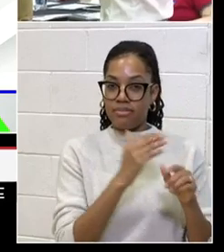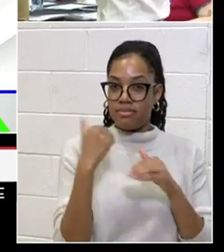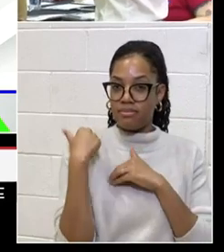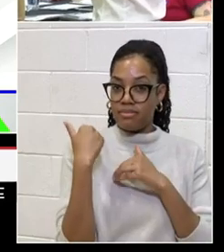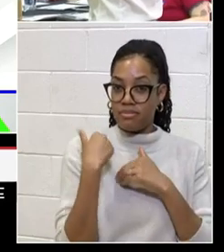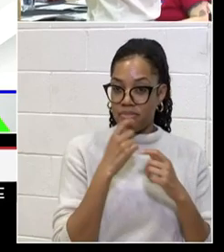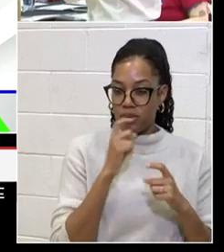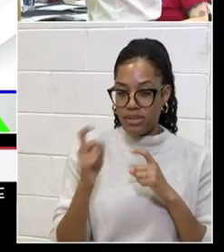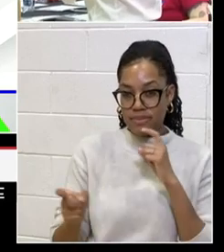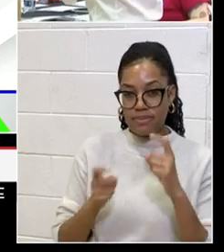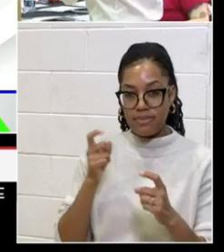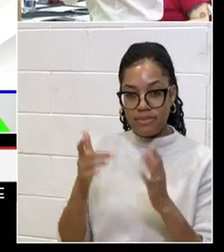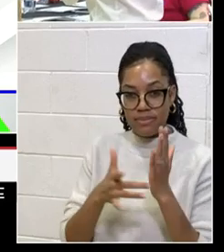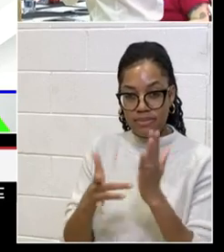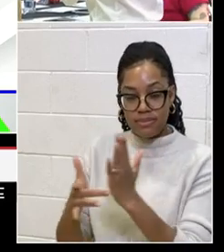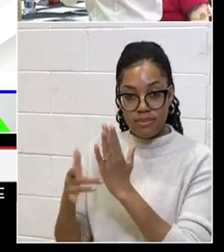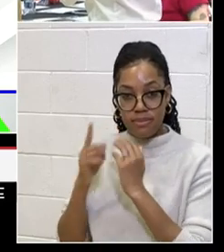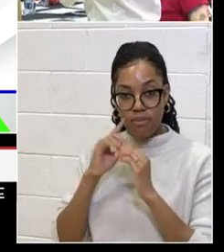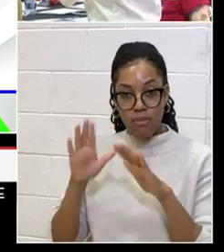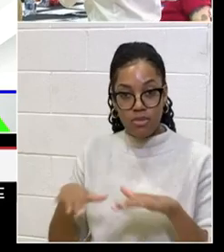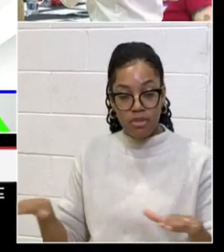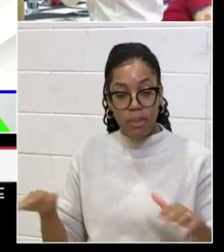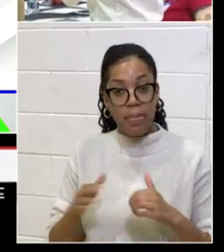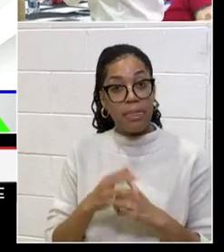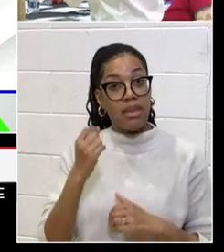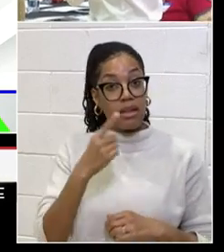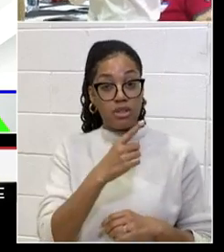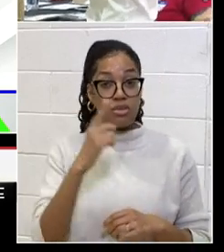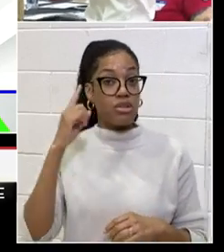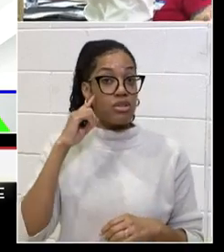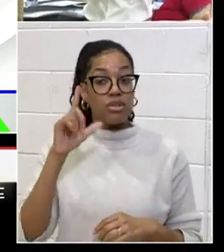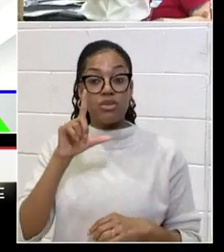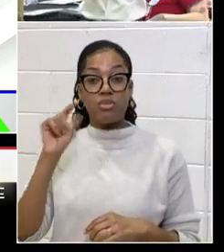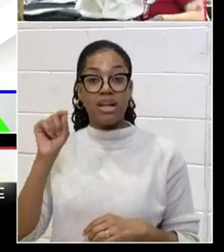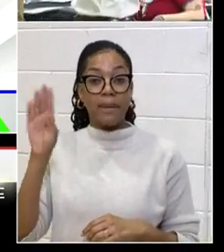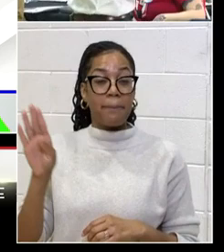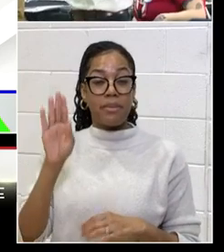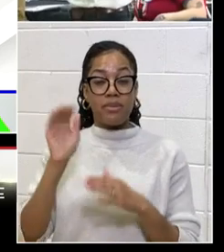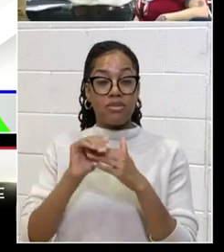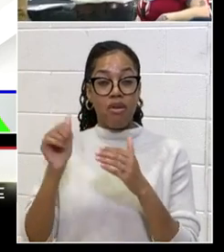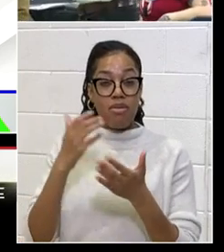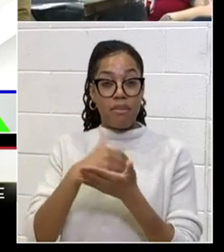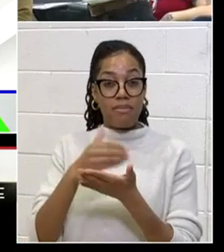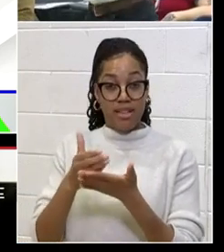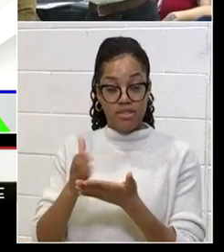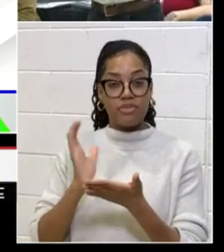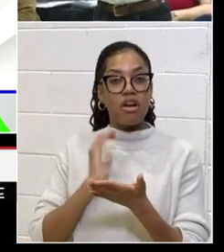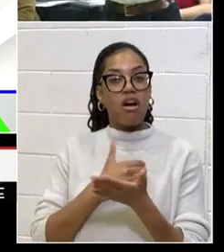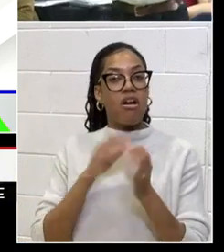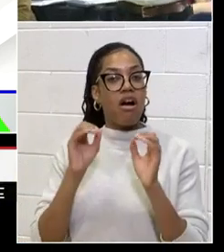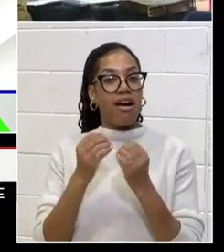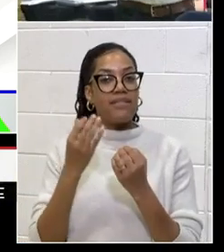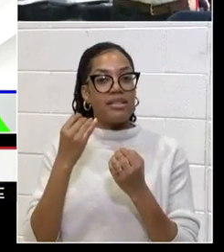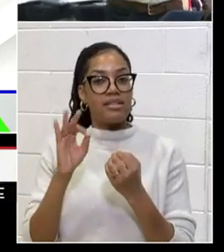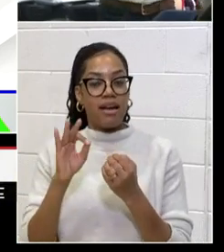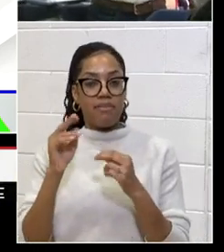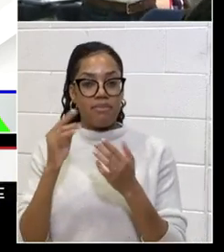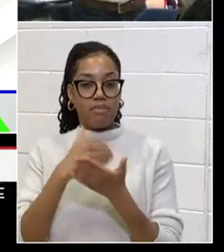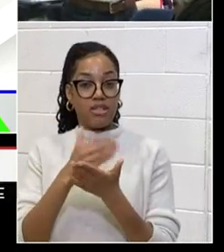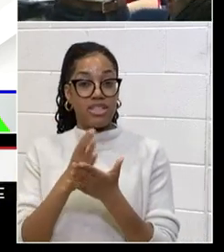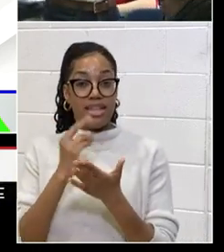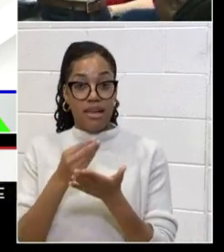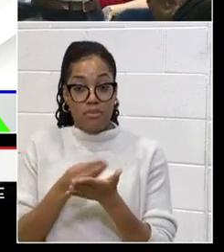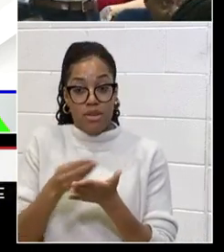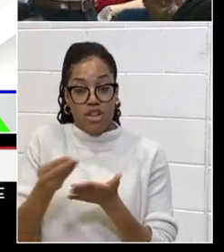there's our $20 billion budget. Our Office of Contract and Procurement procures over $12 billion of